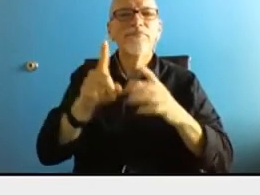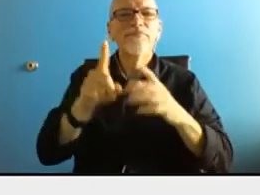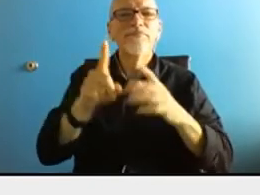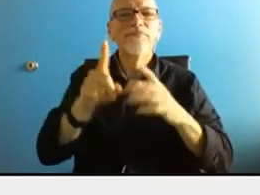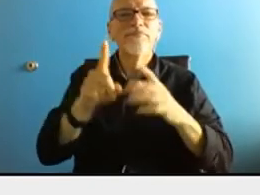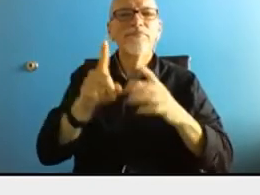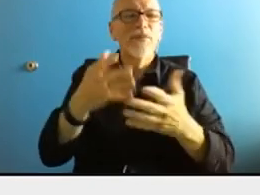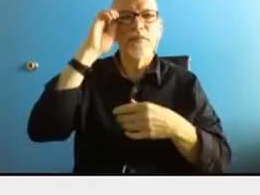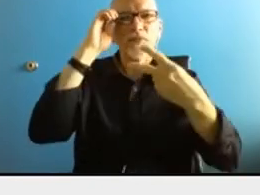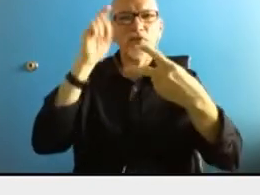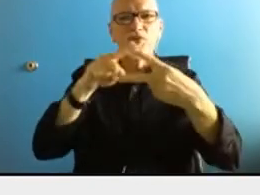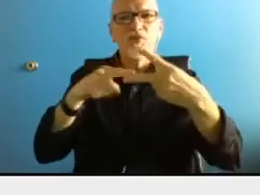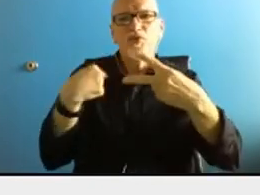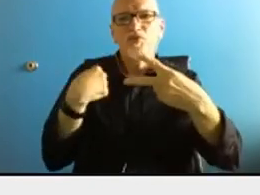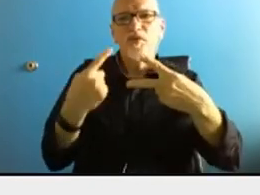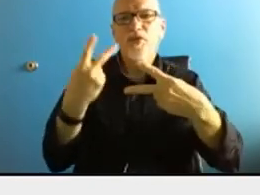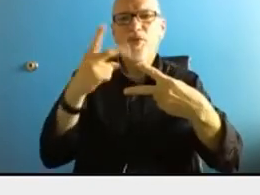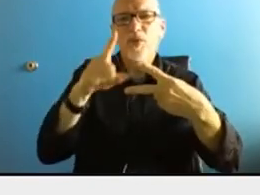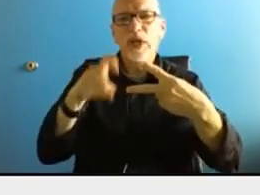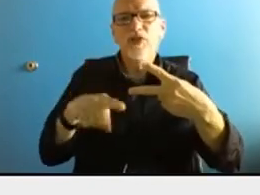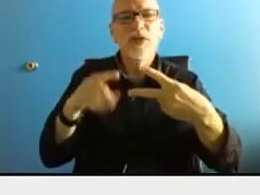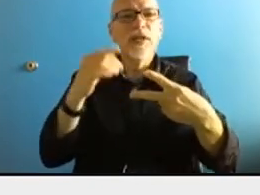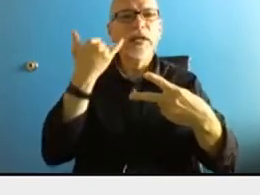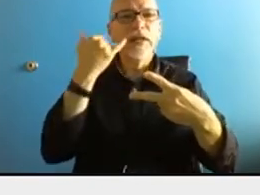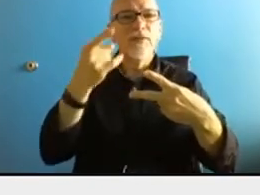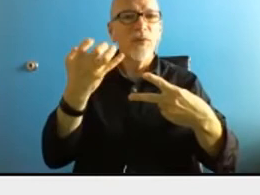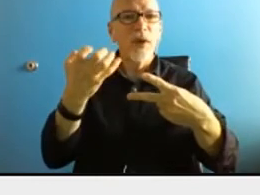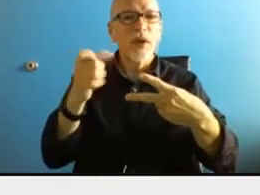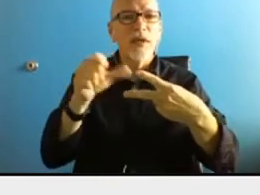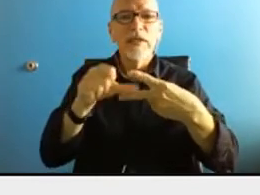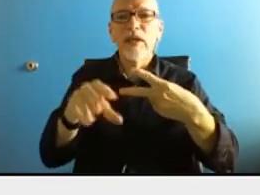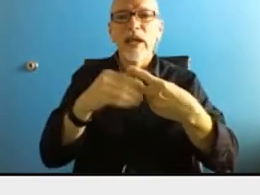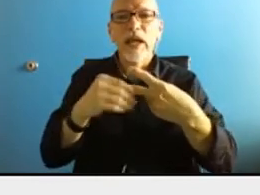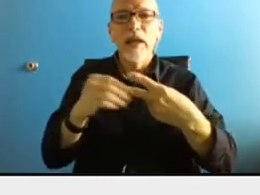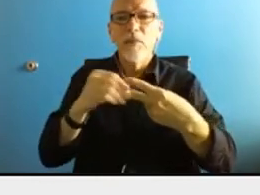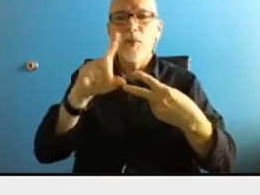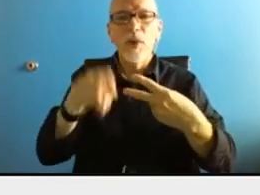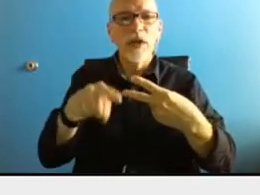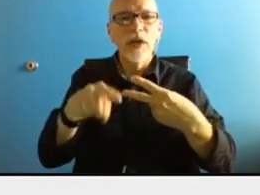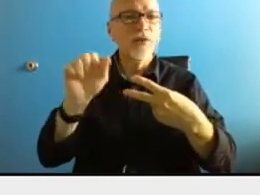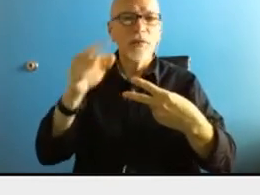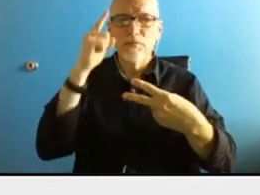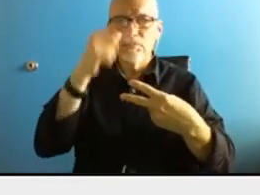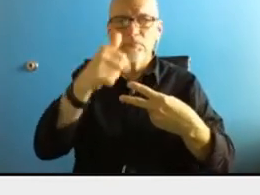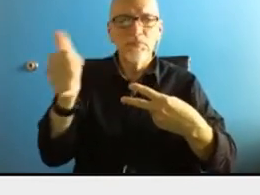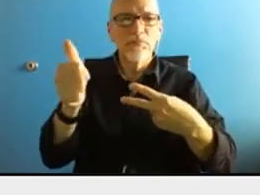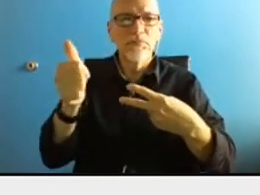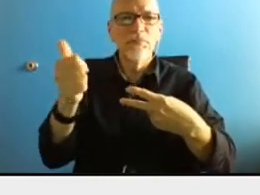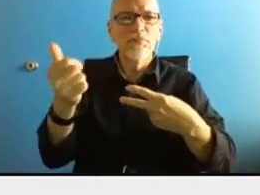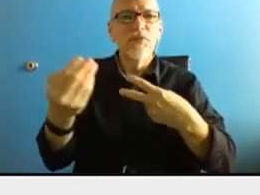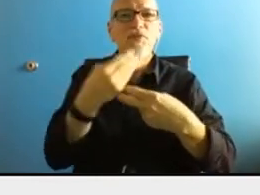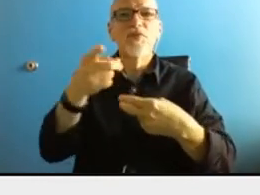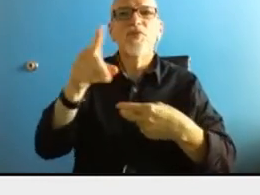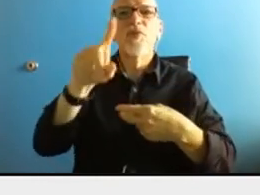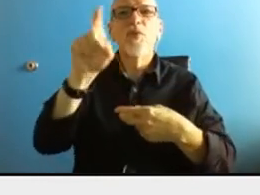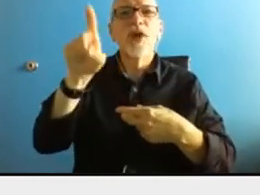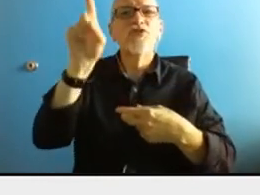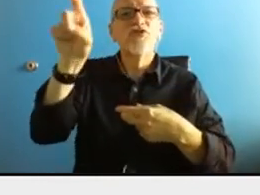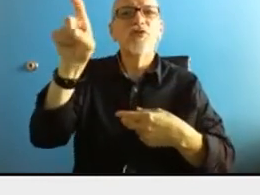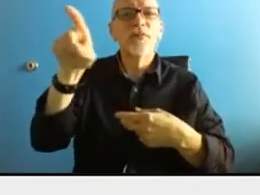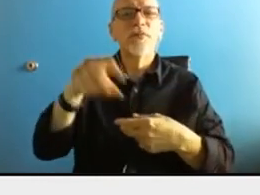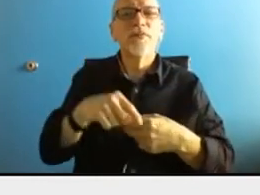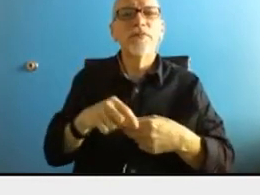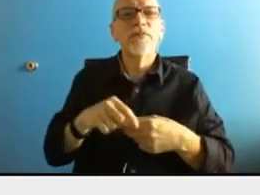right now. So if there's any that you want to continue to add, you can directly through hitting the question mark.